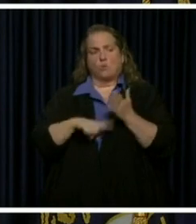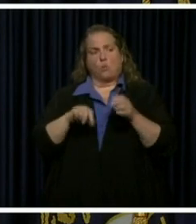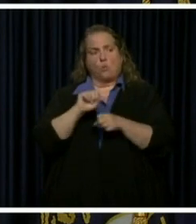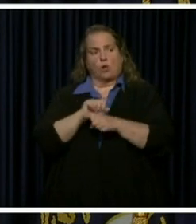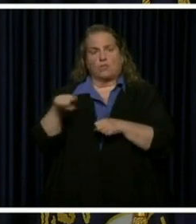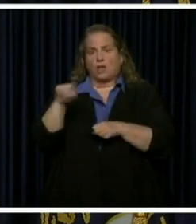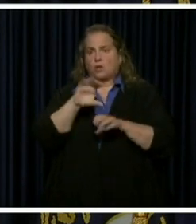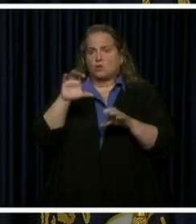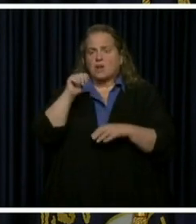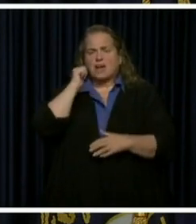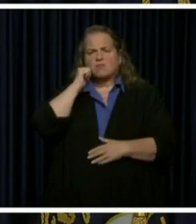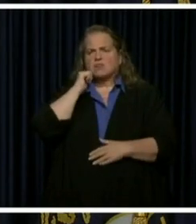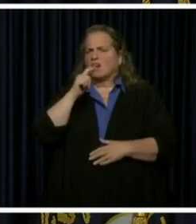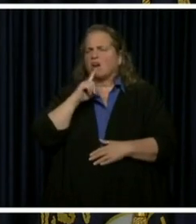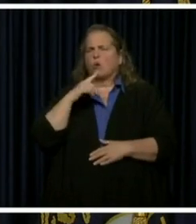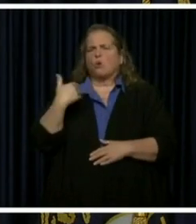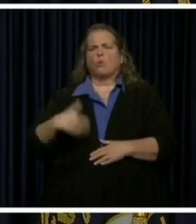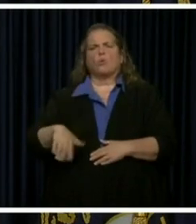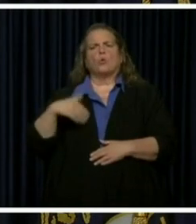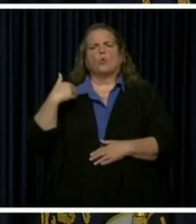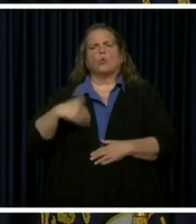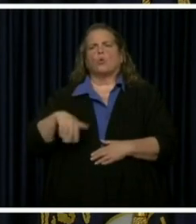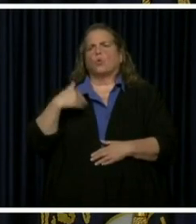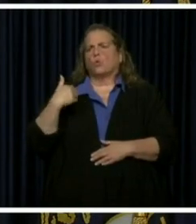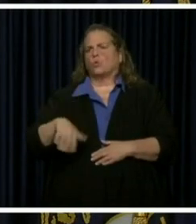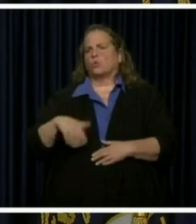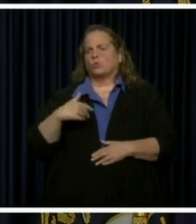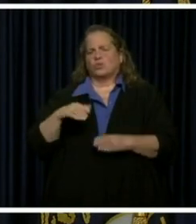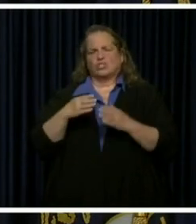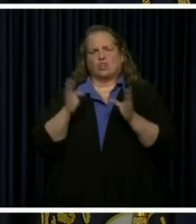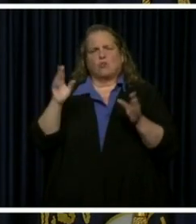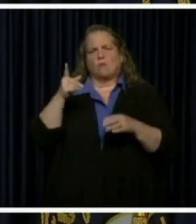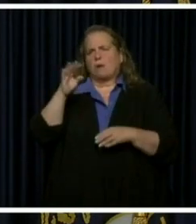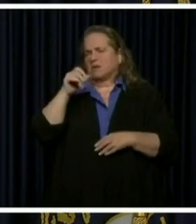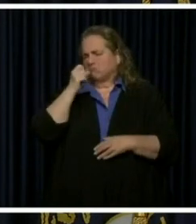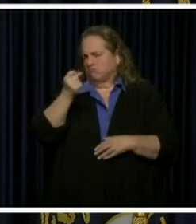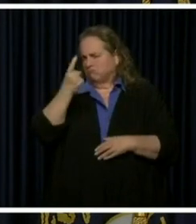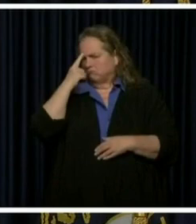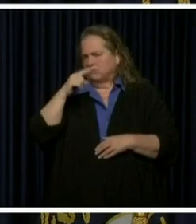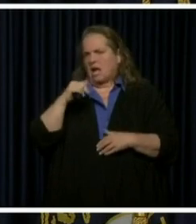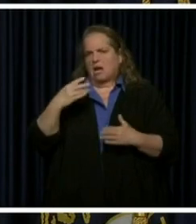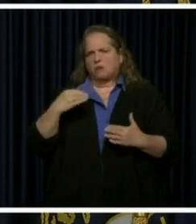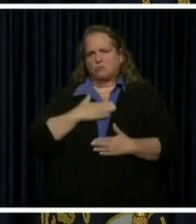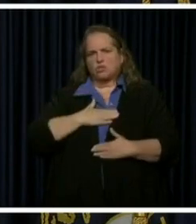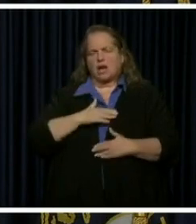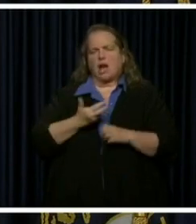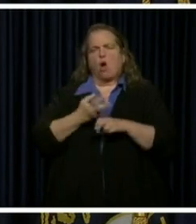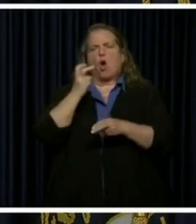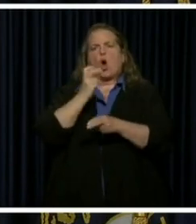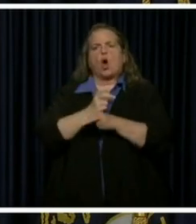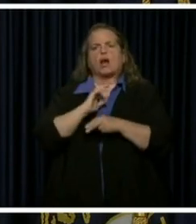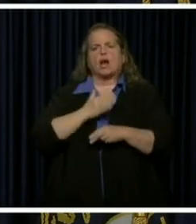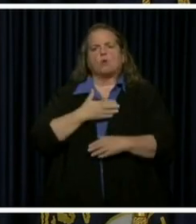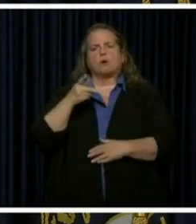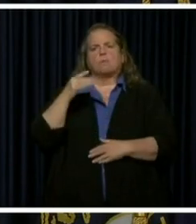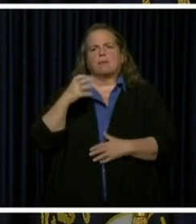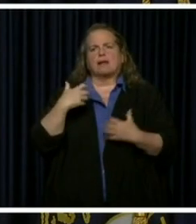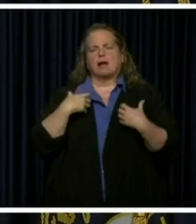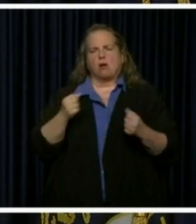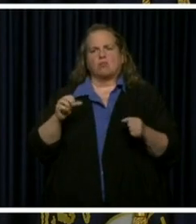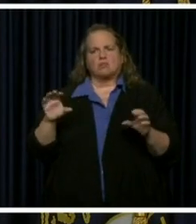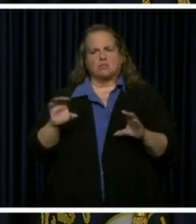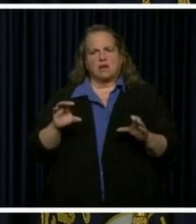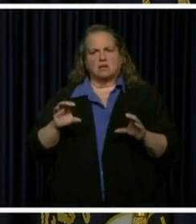is completely unsung, that the general public just doesn't really have a real appreciation for the work that they